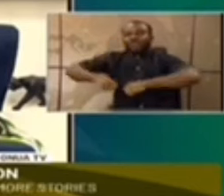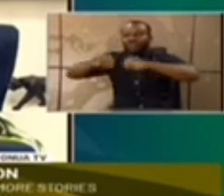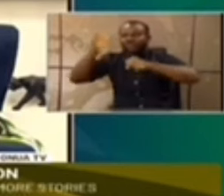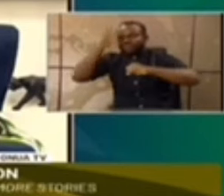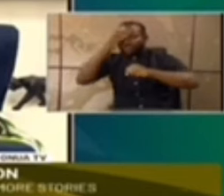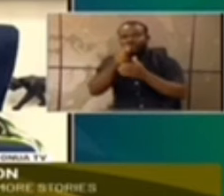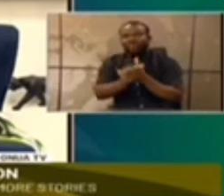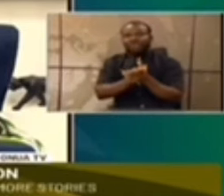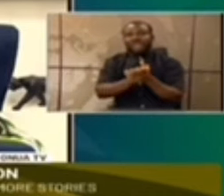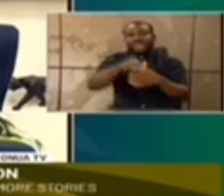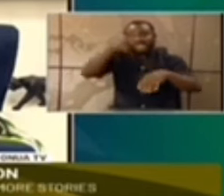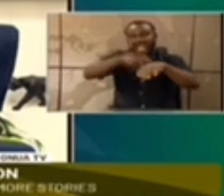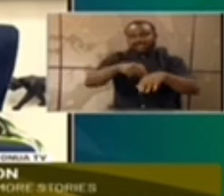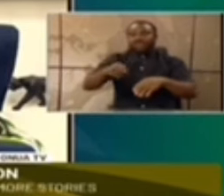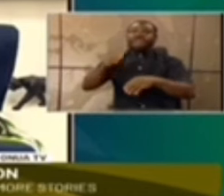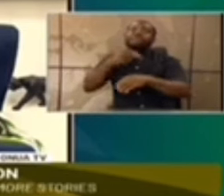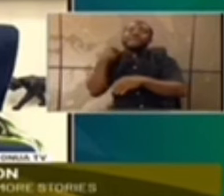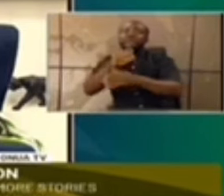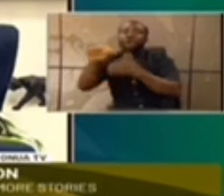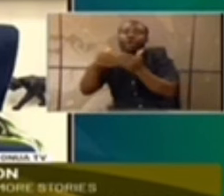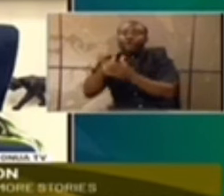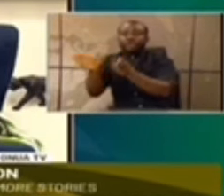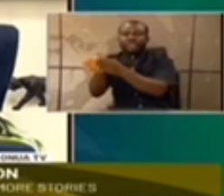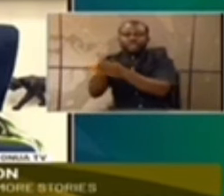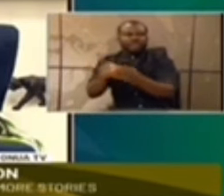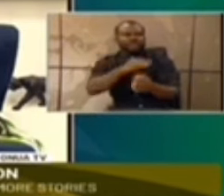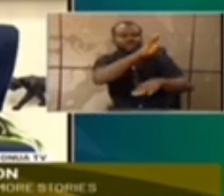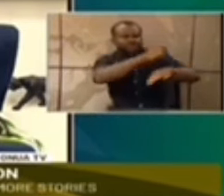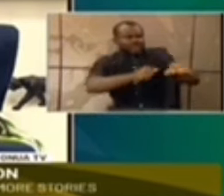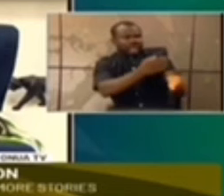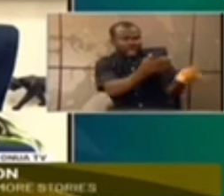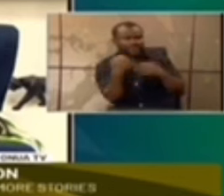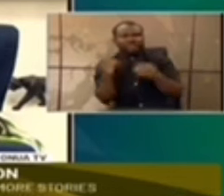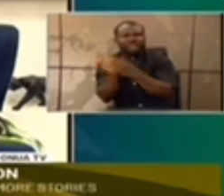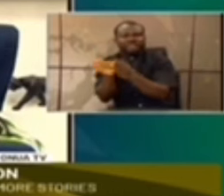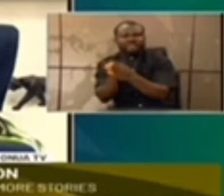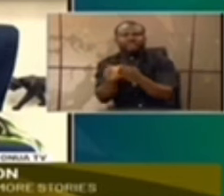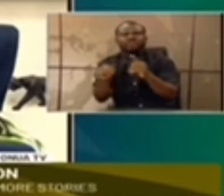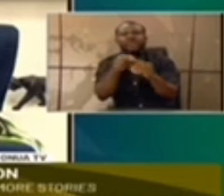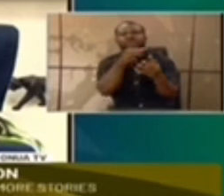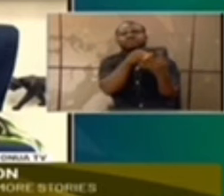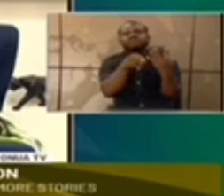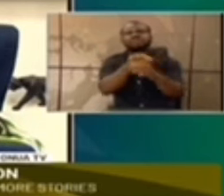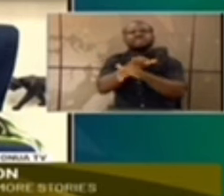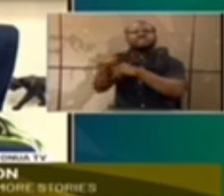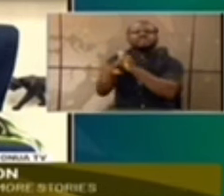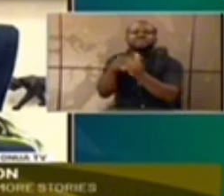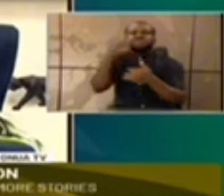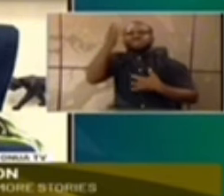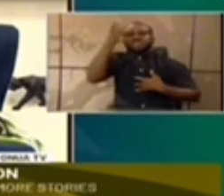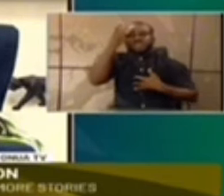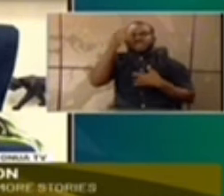no ne sanse nti obo pa e woda ye e mom ko fa san ko fo mu ye galamze ni ni na de ba hinfie honum e me